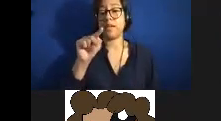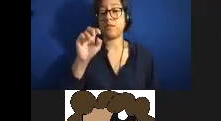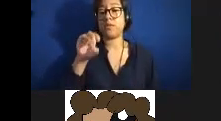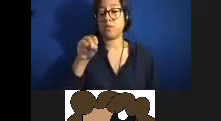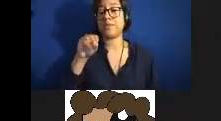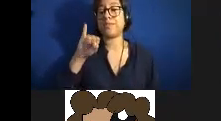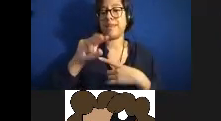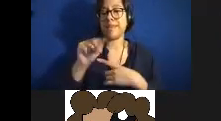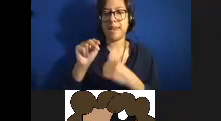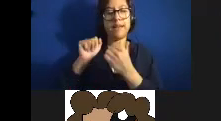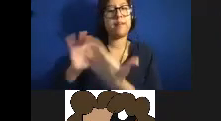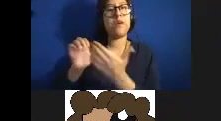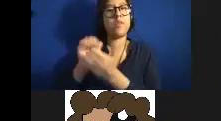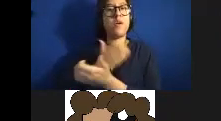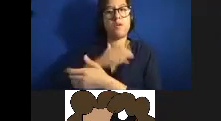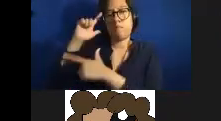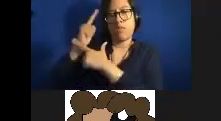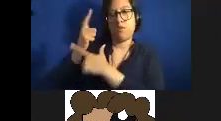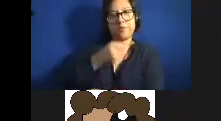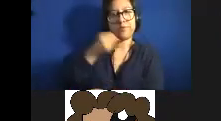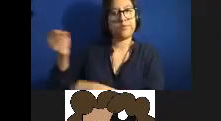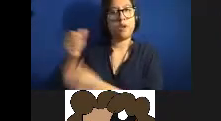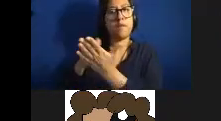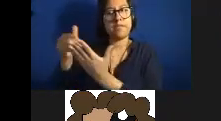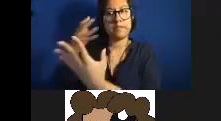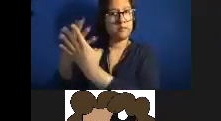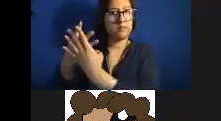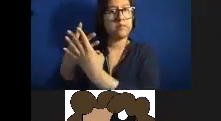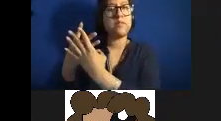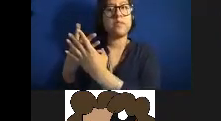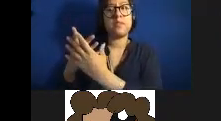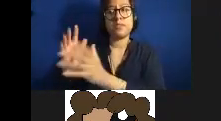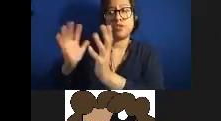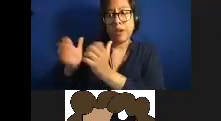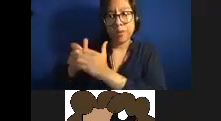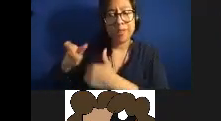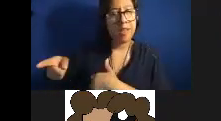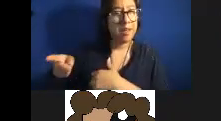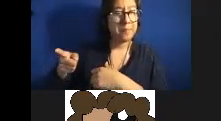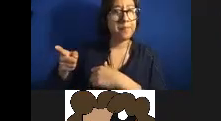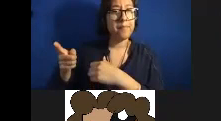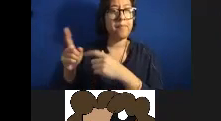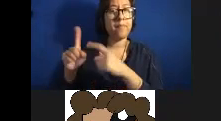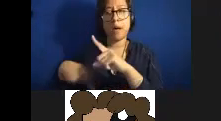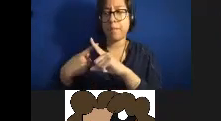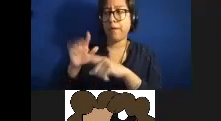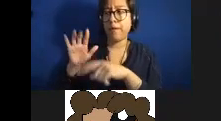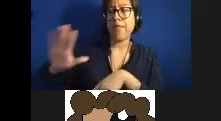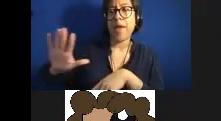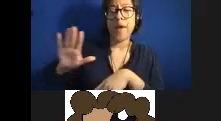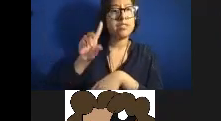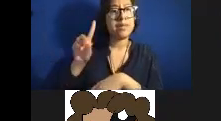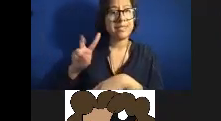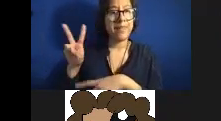our brothers who are incarcerated and talking to them about, you know, their domestic